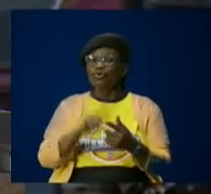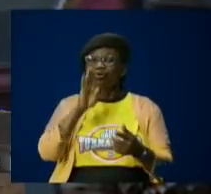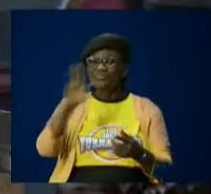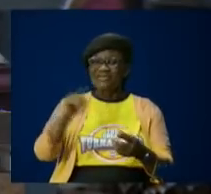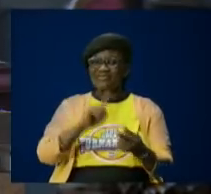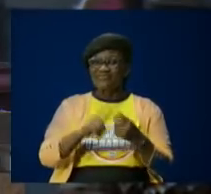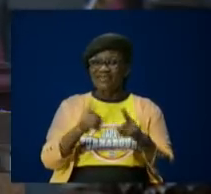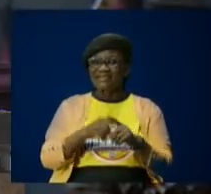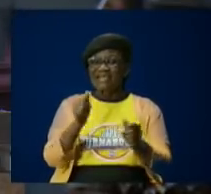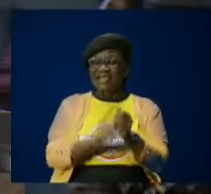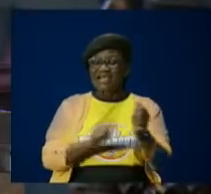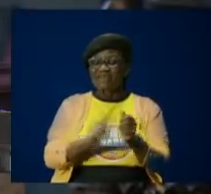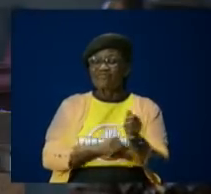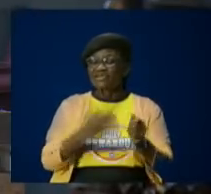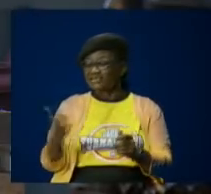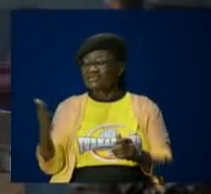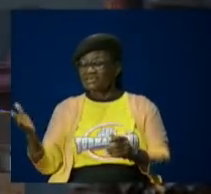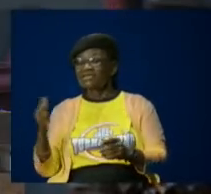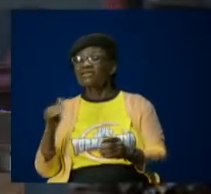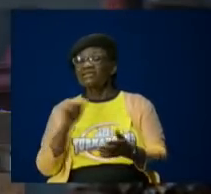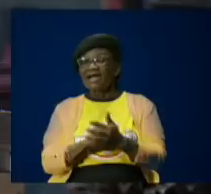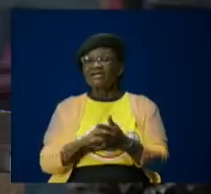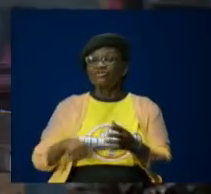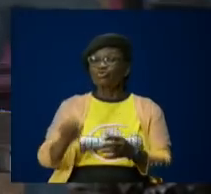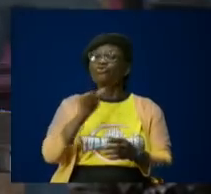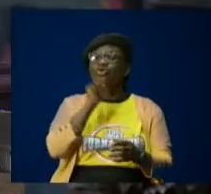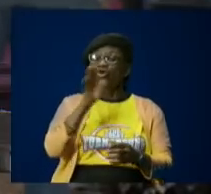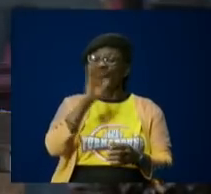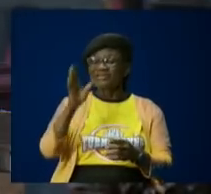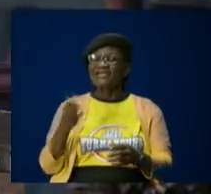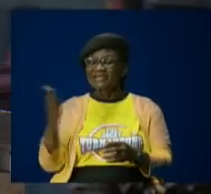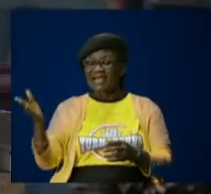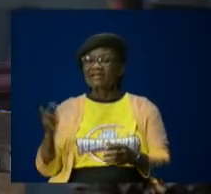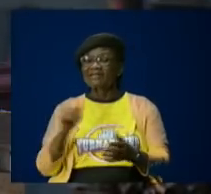there, that God will shake them out.